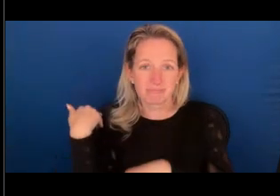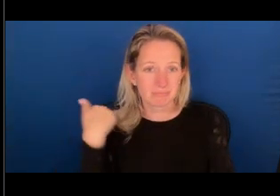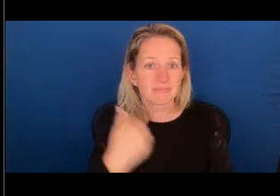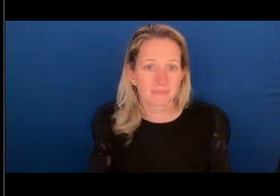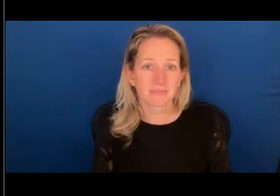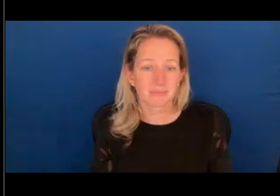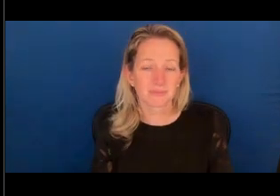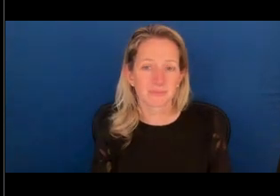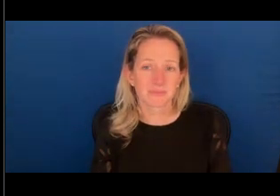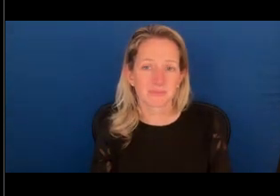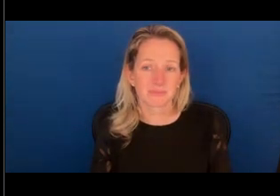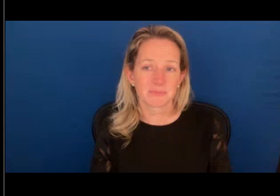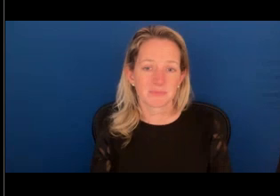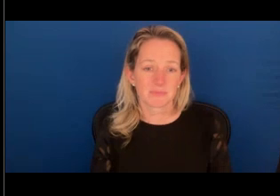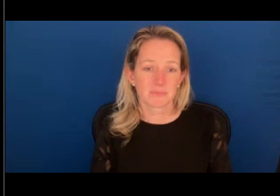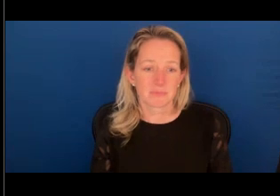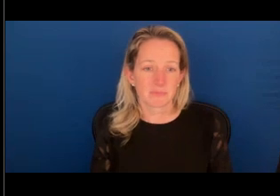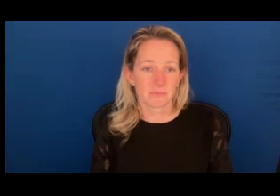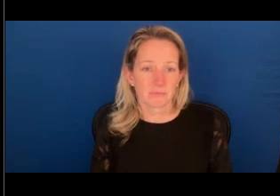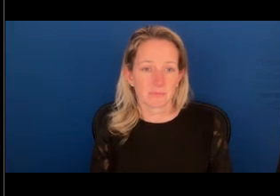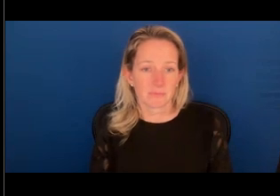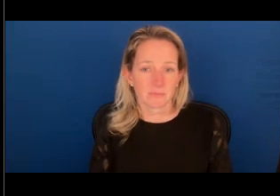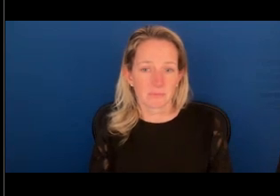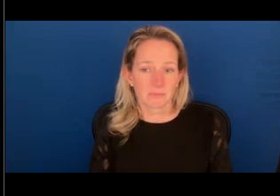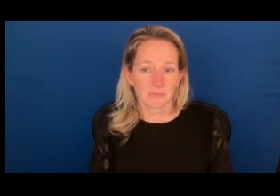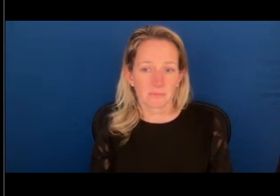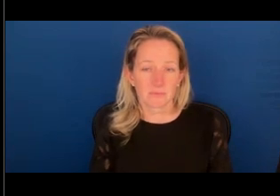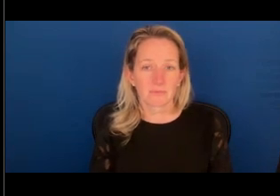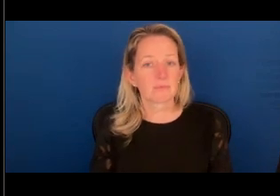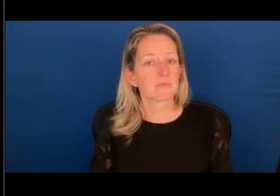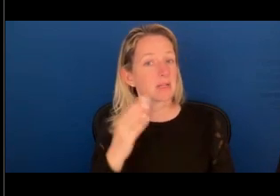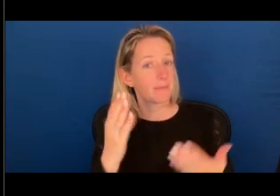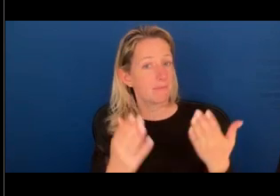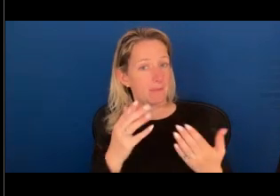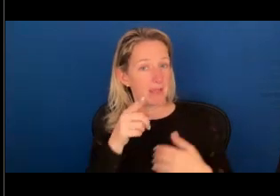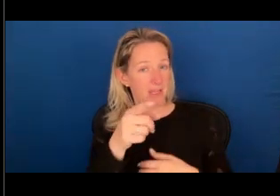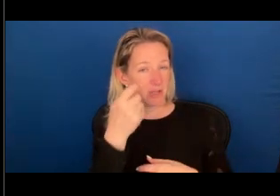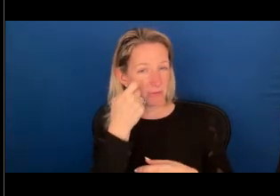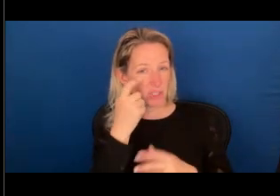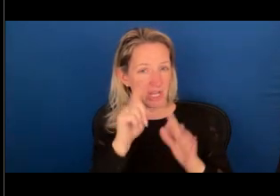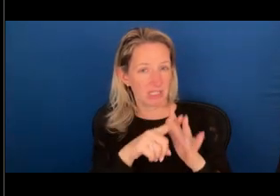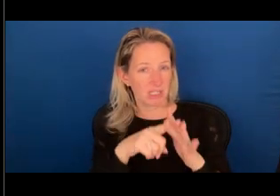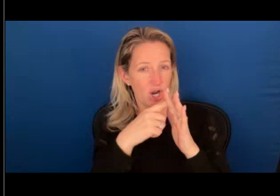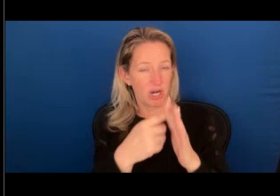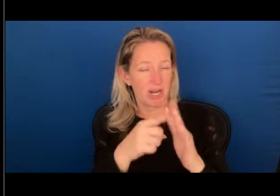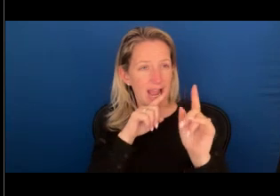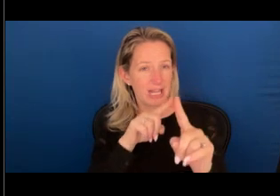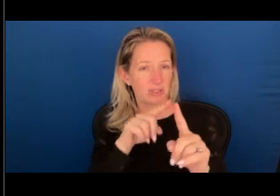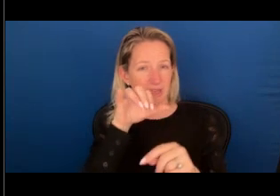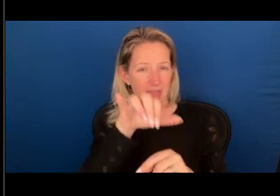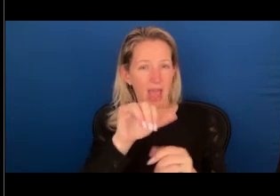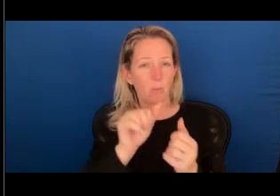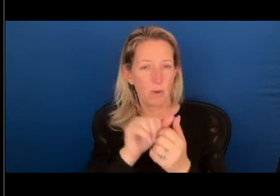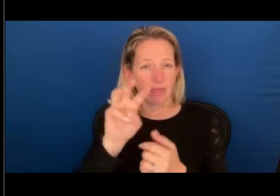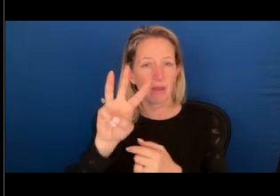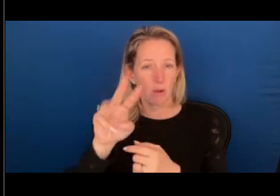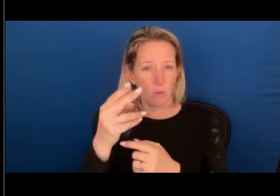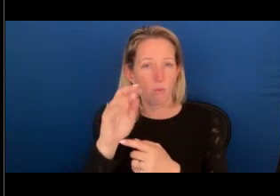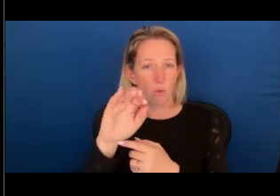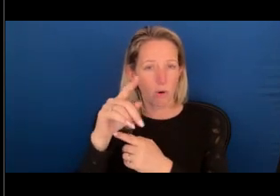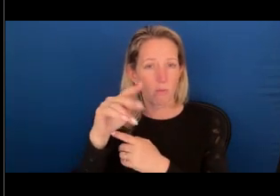You may have just started answering that with your whirlpool, but me